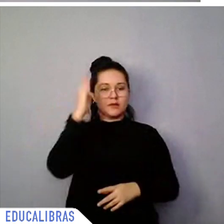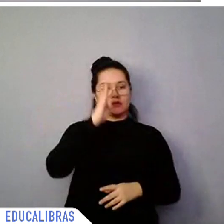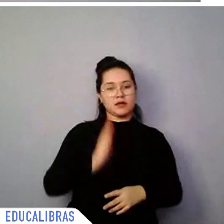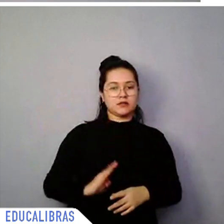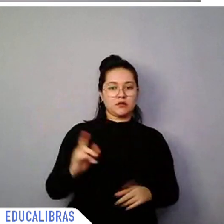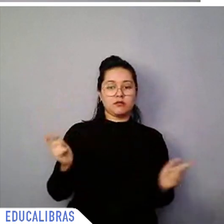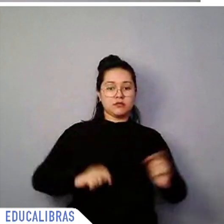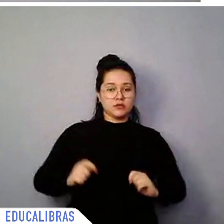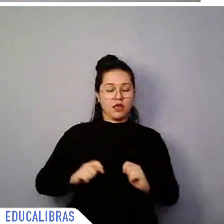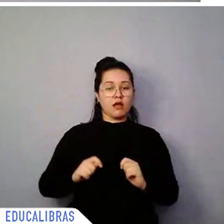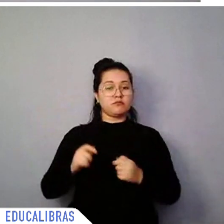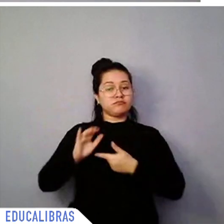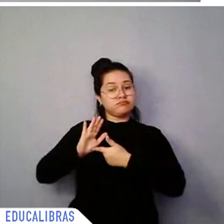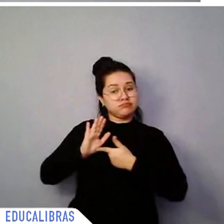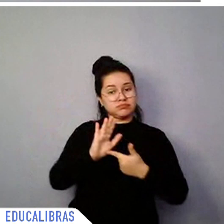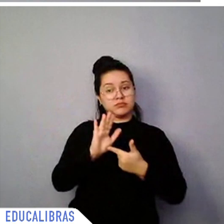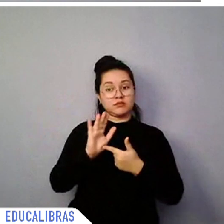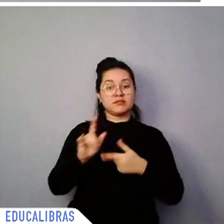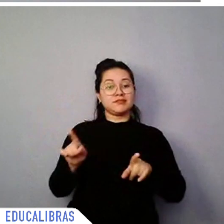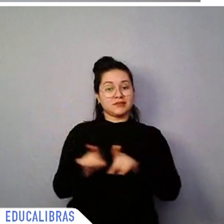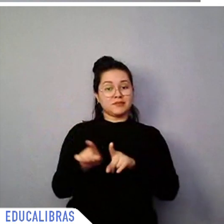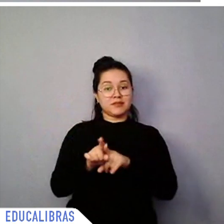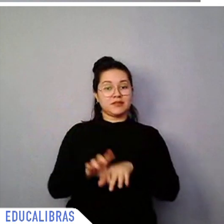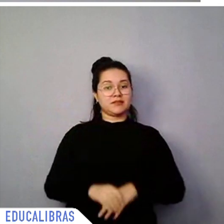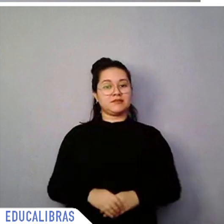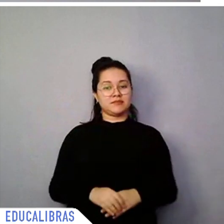I think Brazil has a lot to contribute.